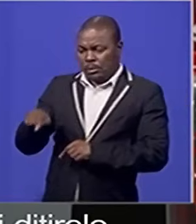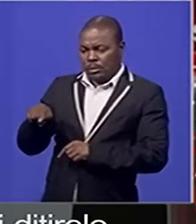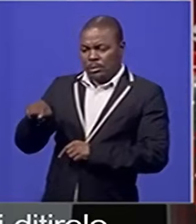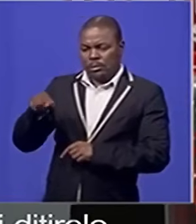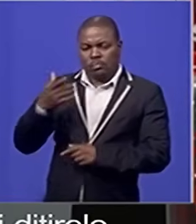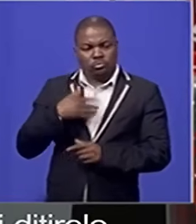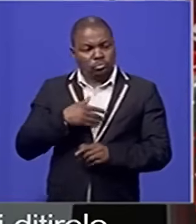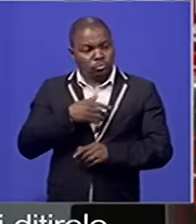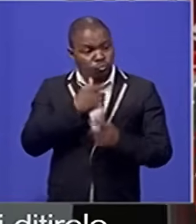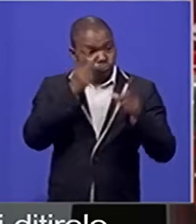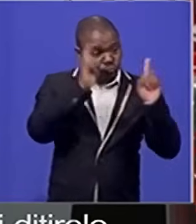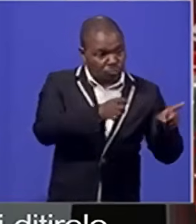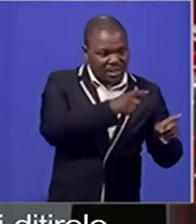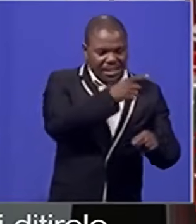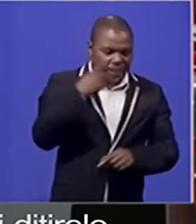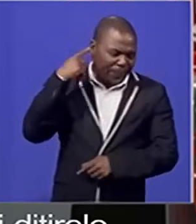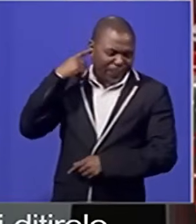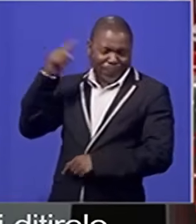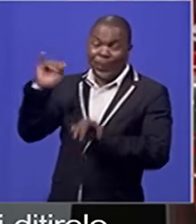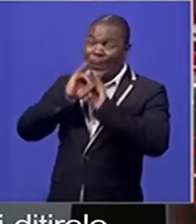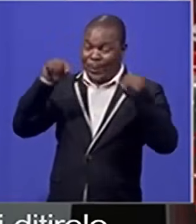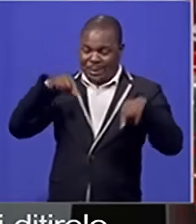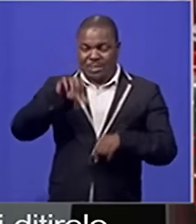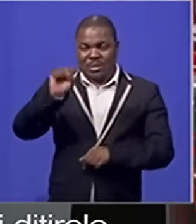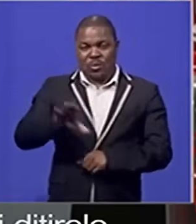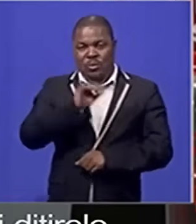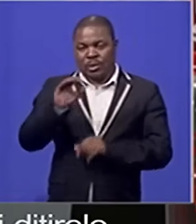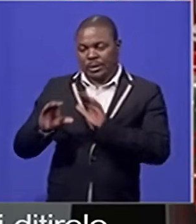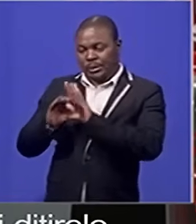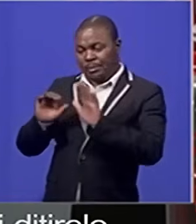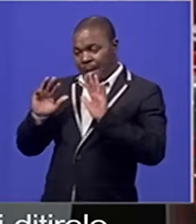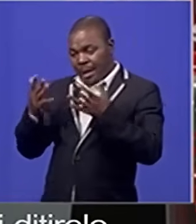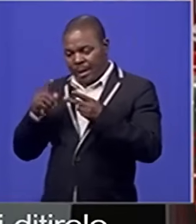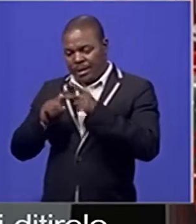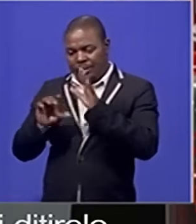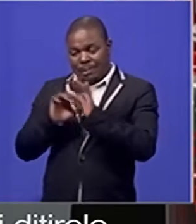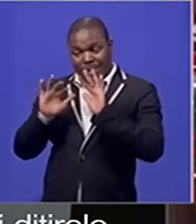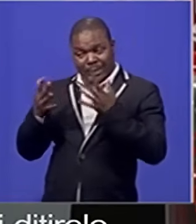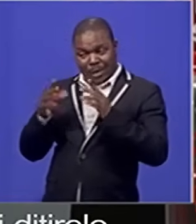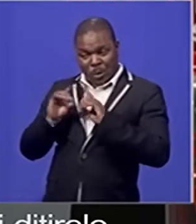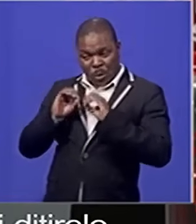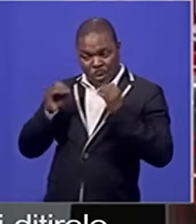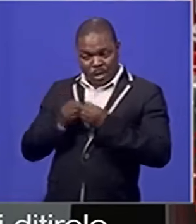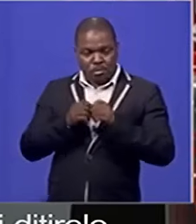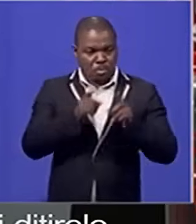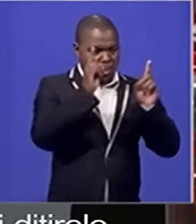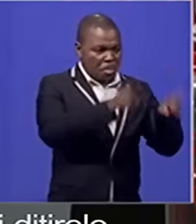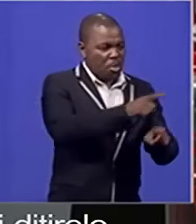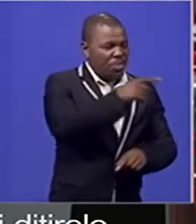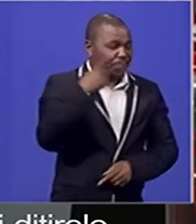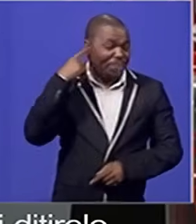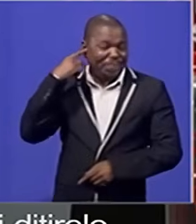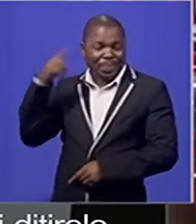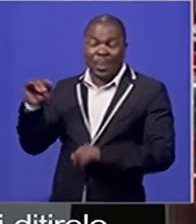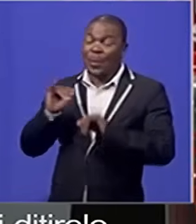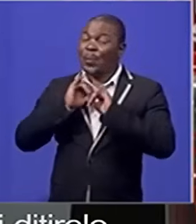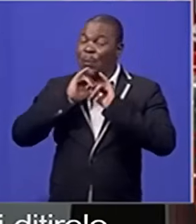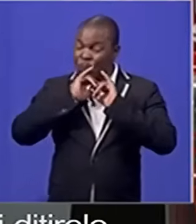country, especially with regards to your Chapter 9 and Chapter 10 institutions. But even worse, there's